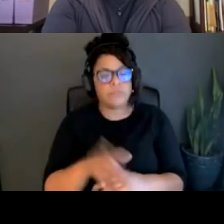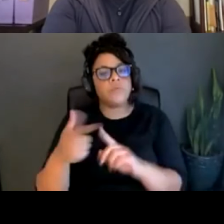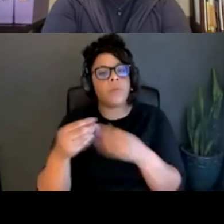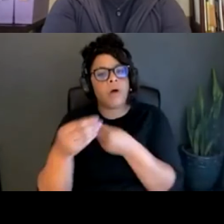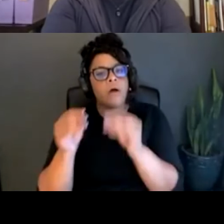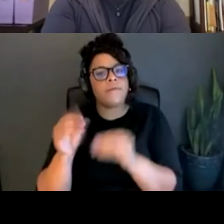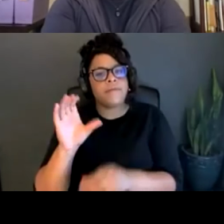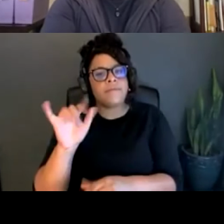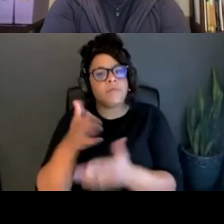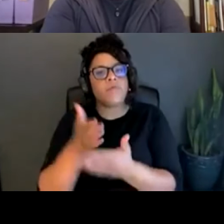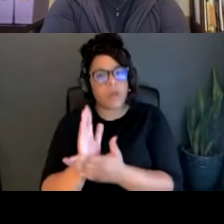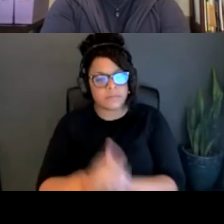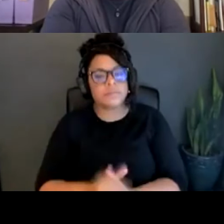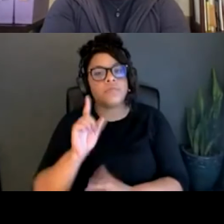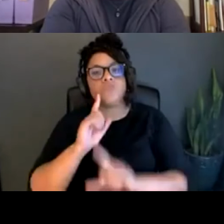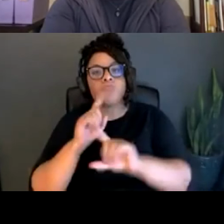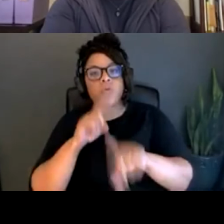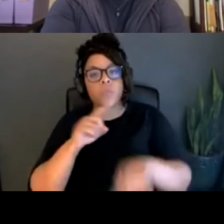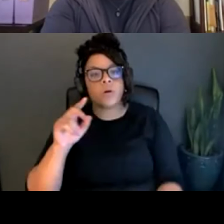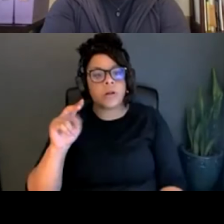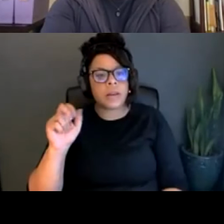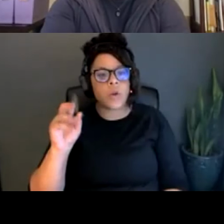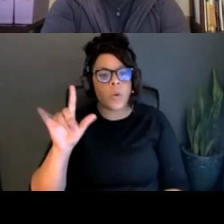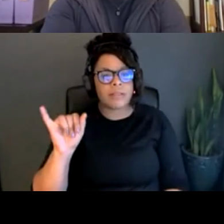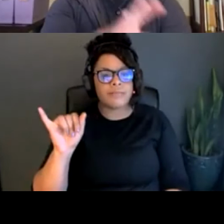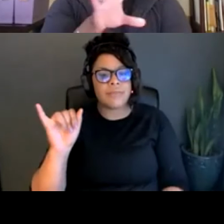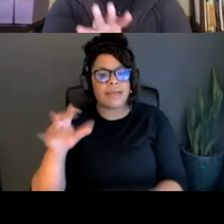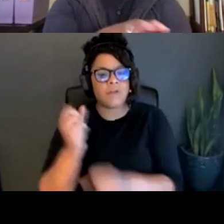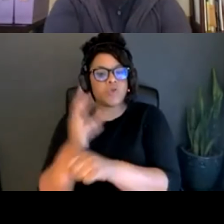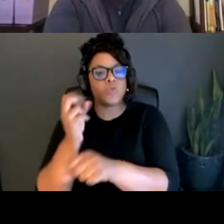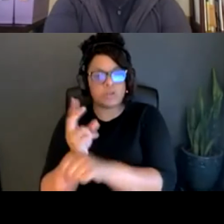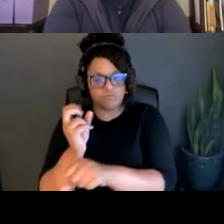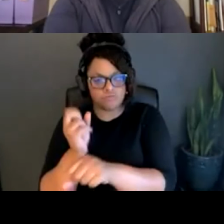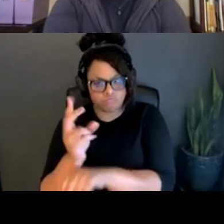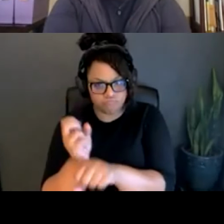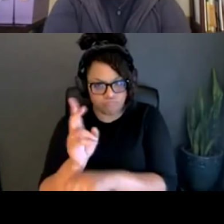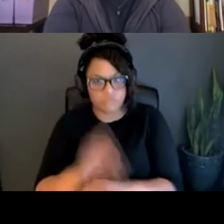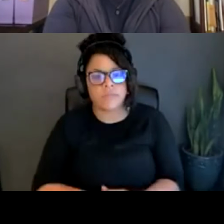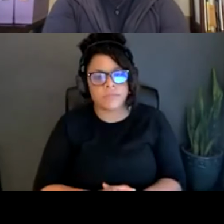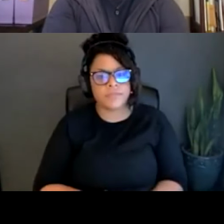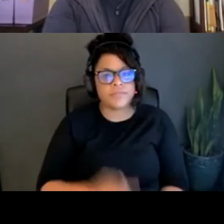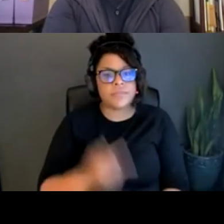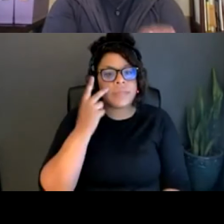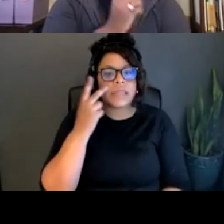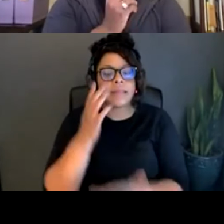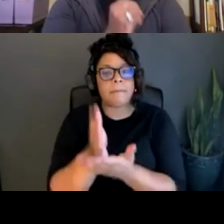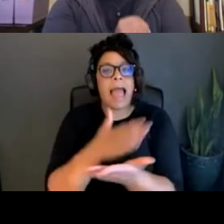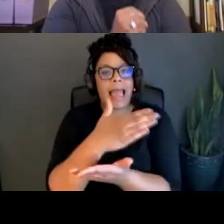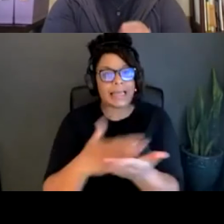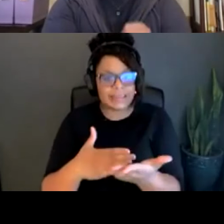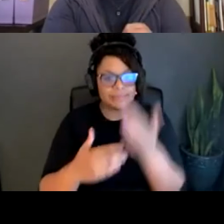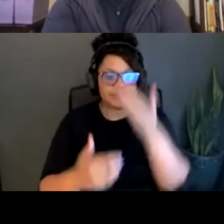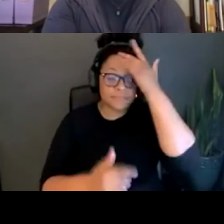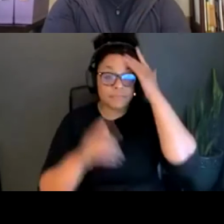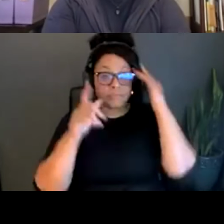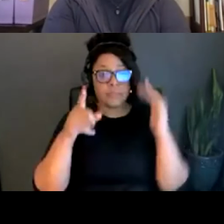Civil Rights. They're reported biennially every 2 years. And as you can see from the pie, and this is public